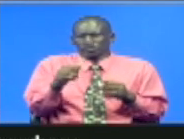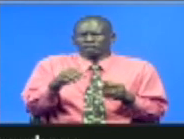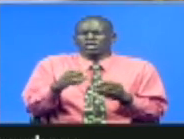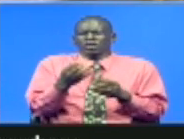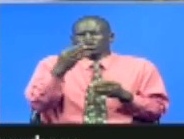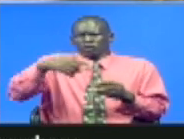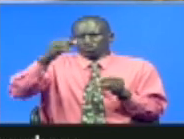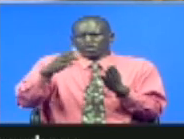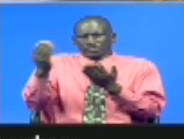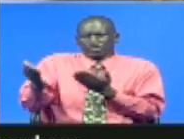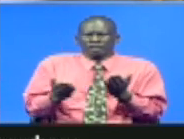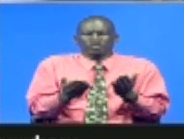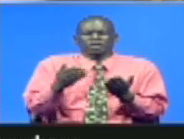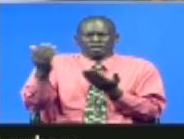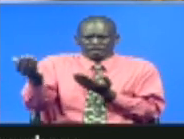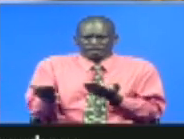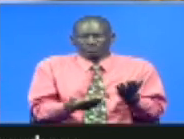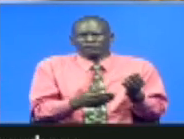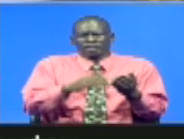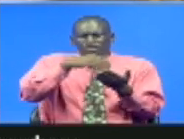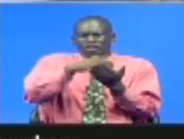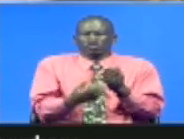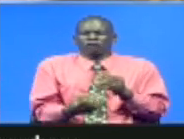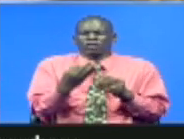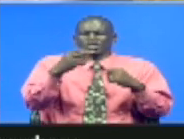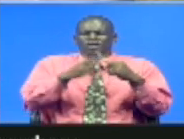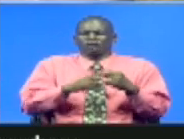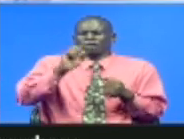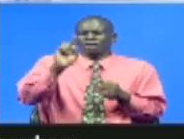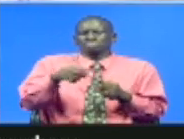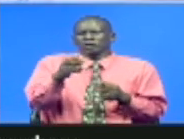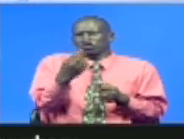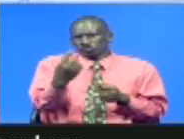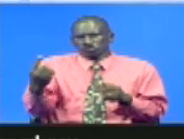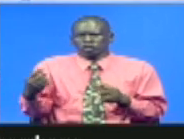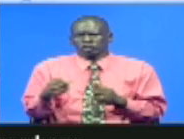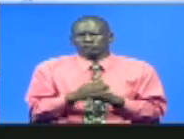their checks of 37 million shillings each at Nairobi Hotel.